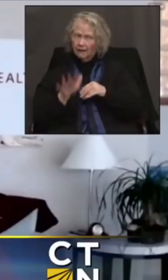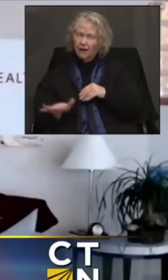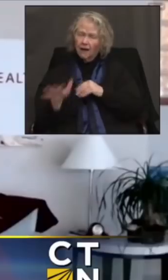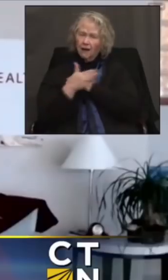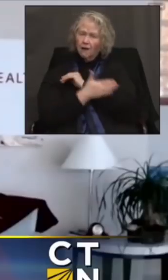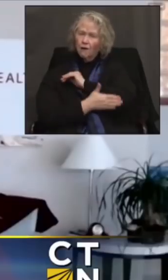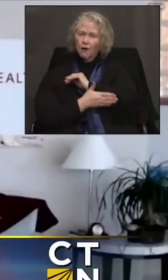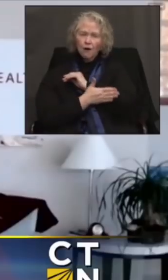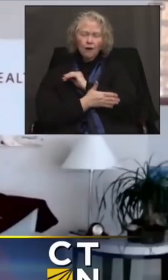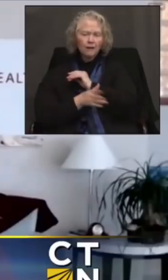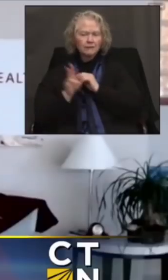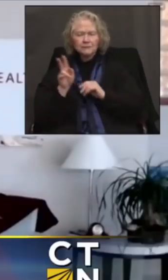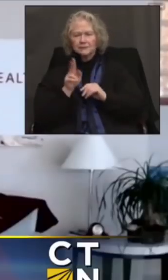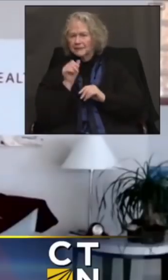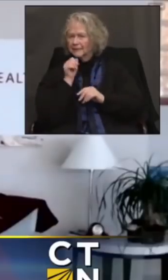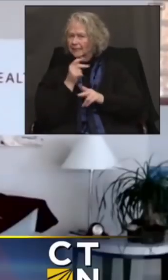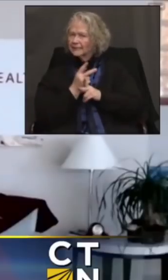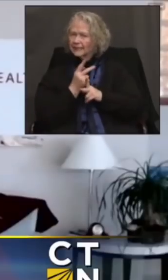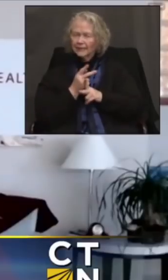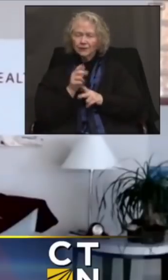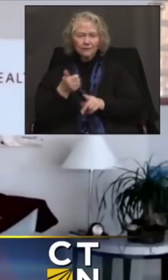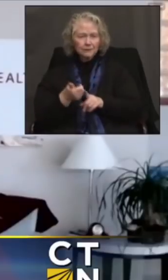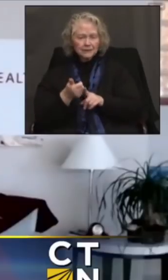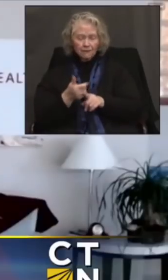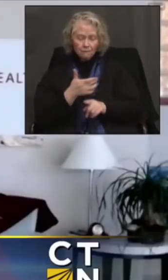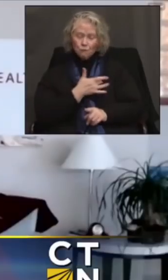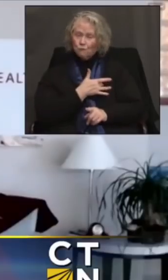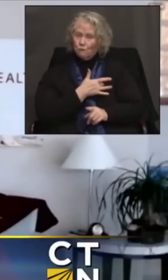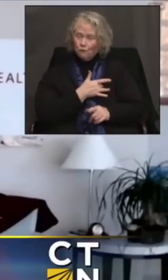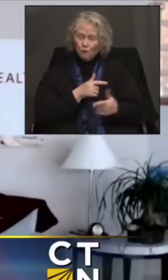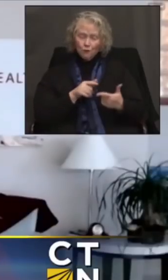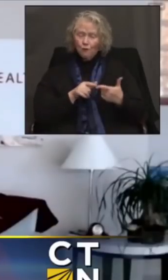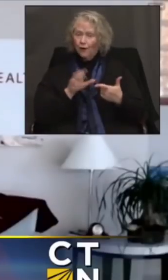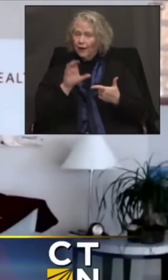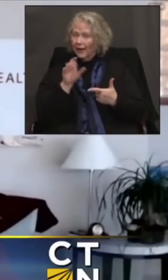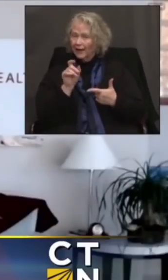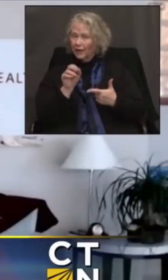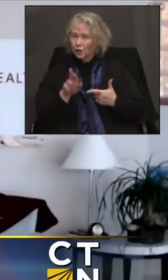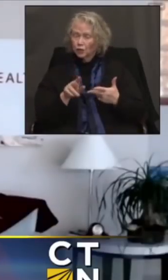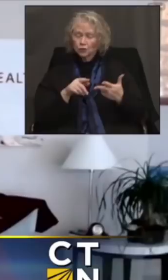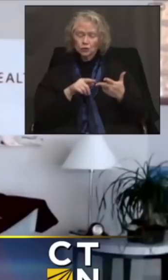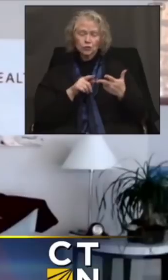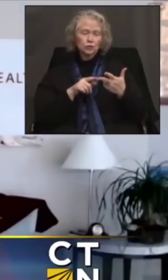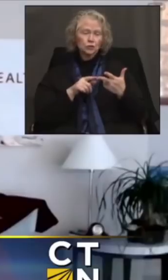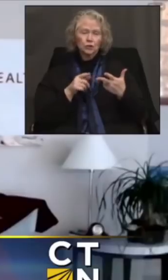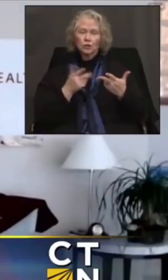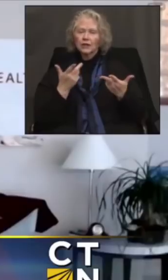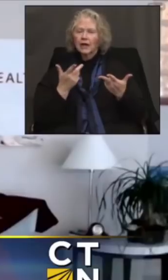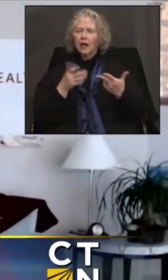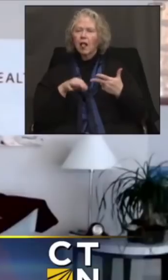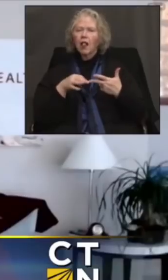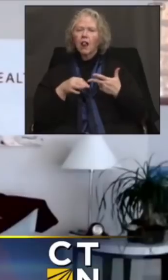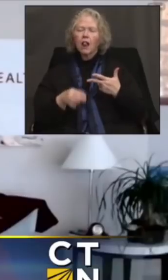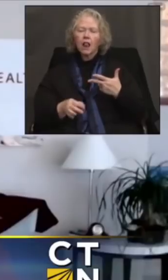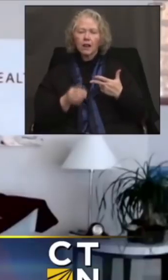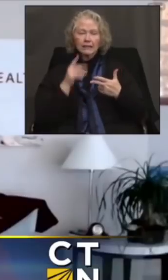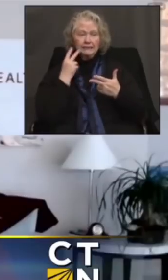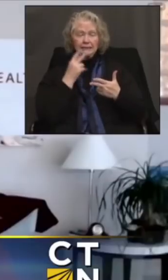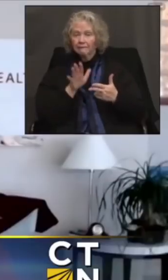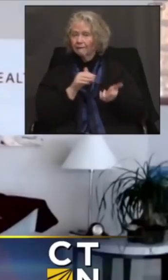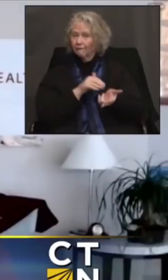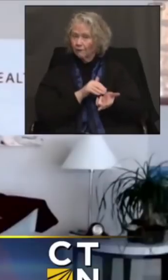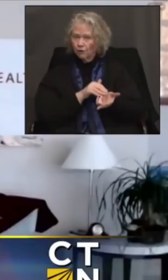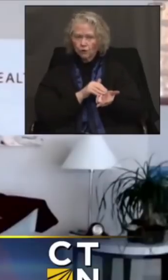about people neglecting heart care, cancer care, postponing seeing their primary care physician. One of our doctors told me about